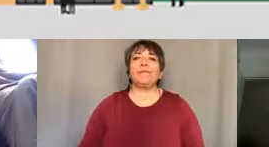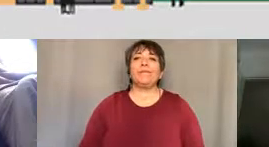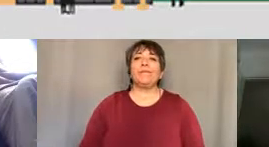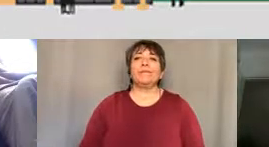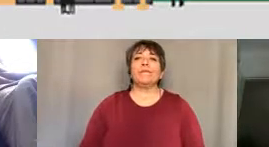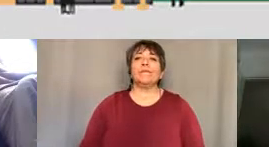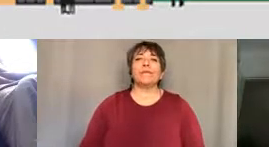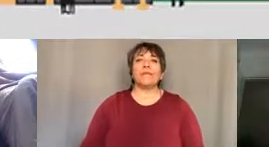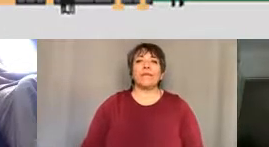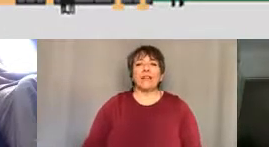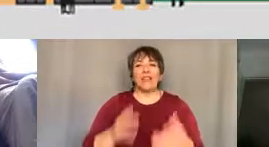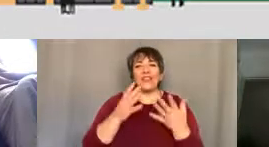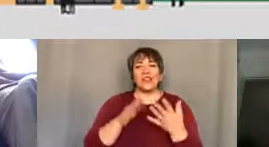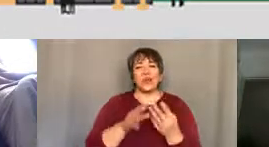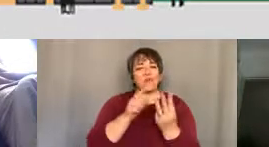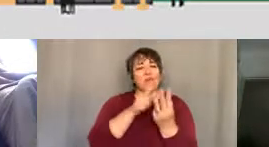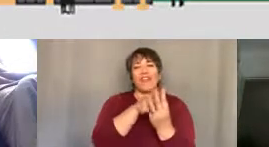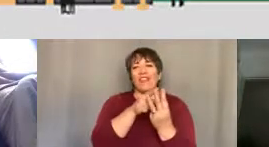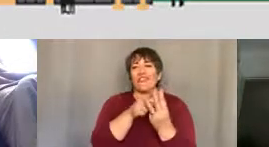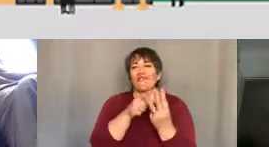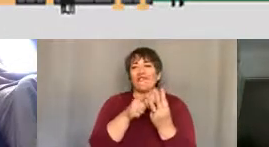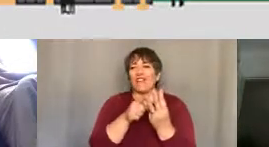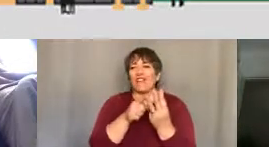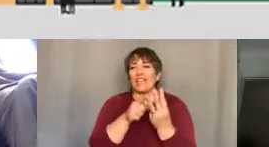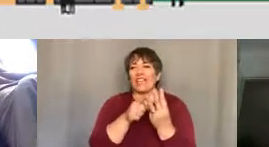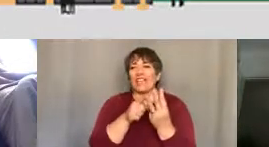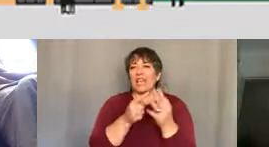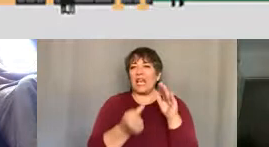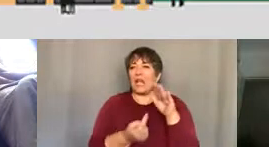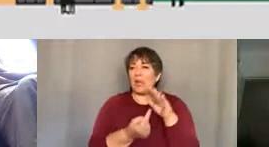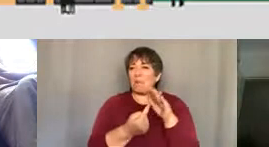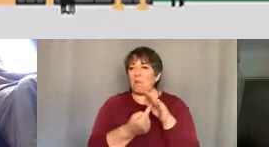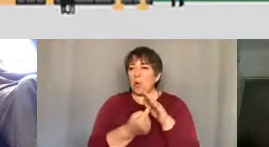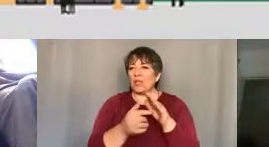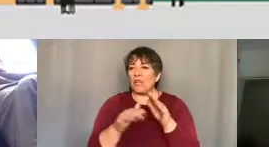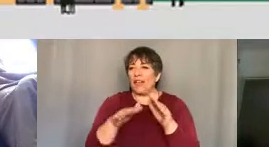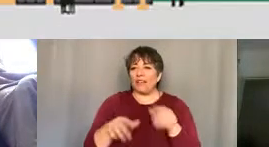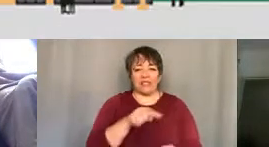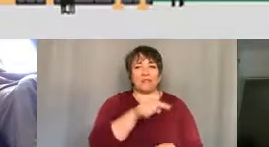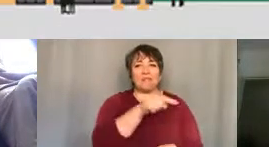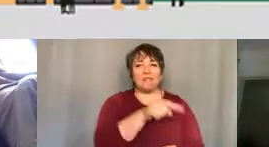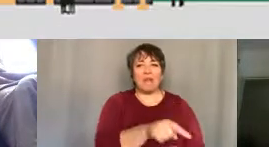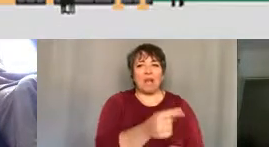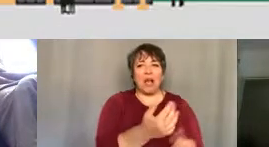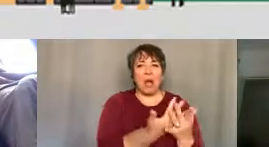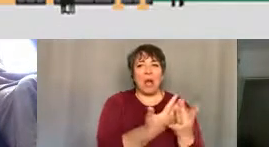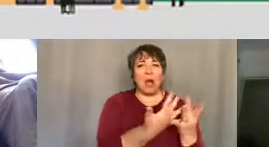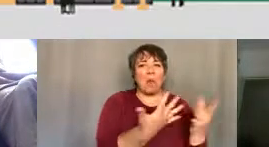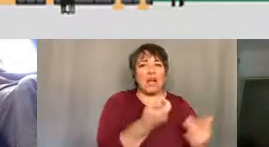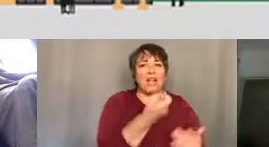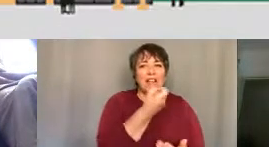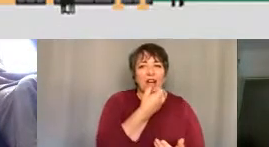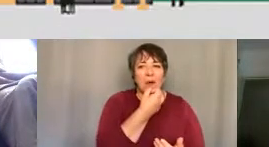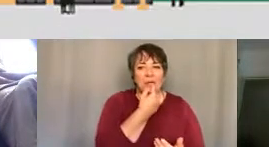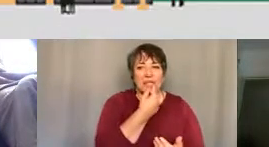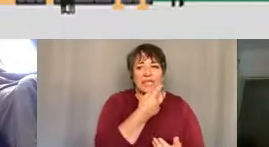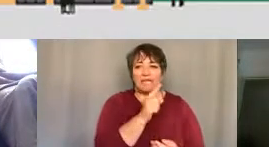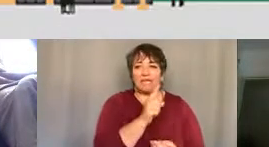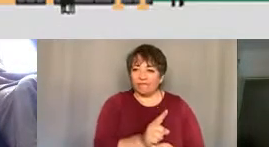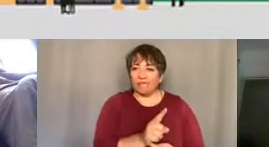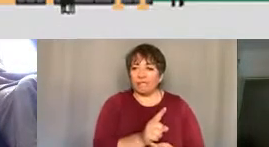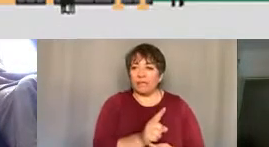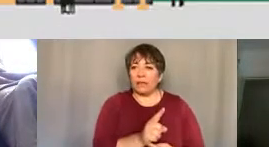three sort of headline key priority areas for us. So polypharmacy is a real key national priority. There's been a